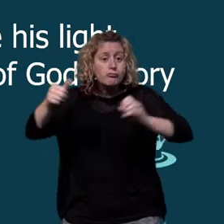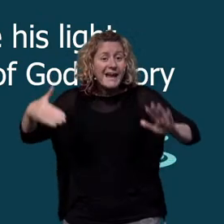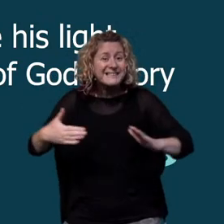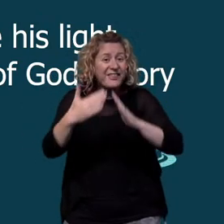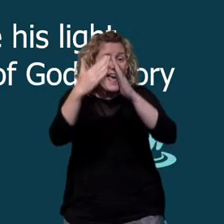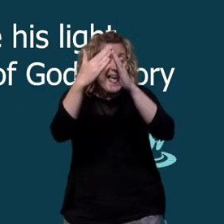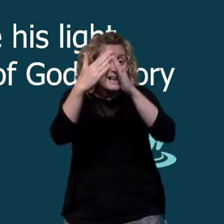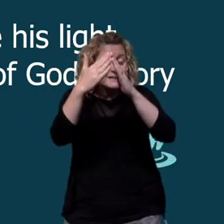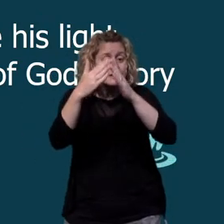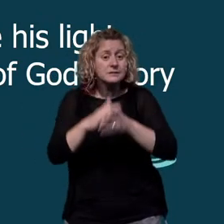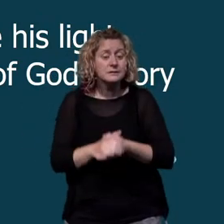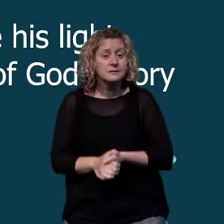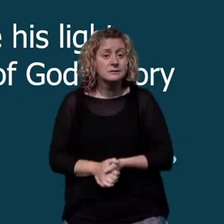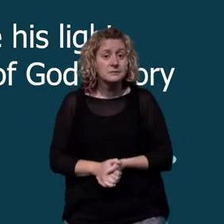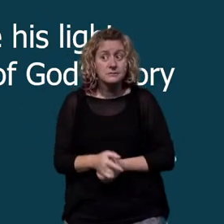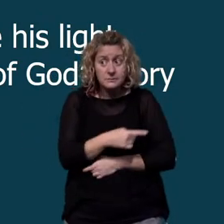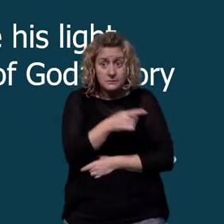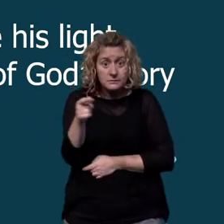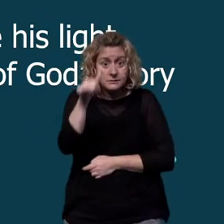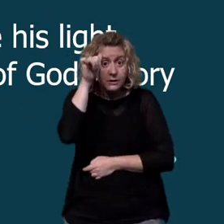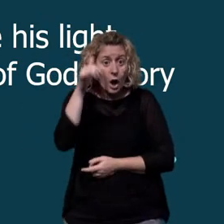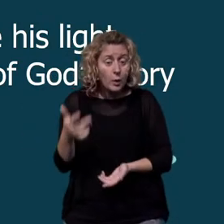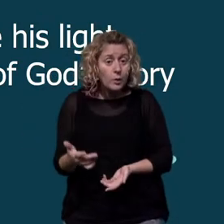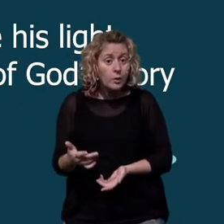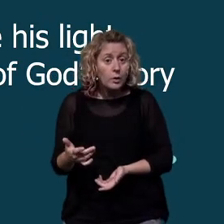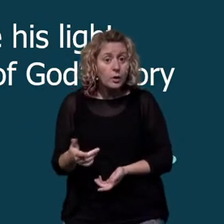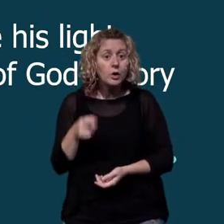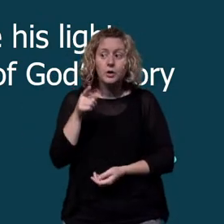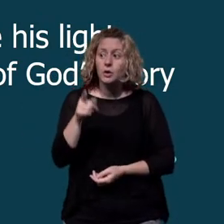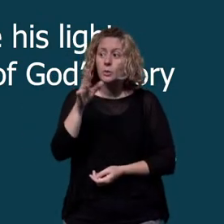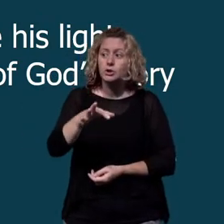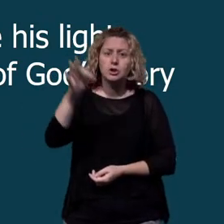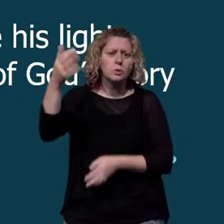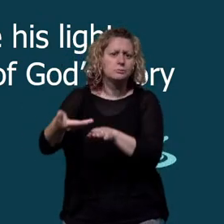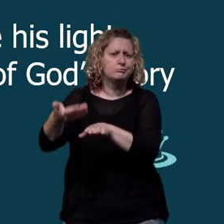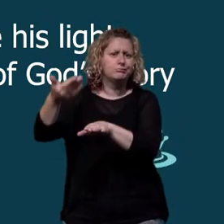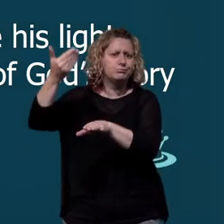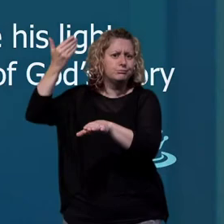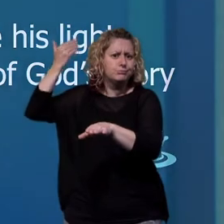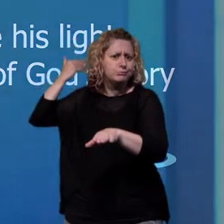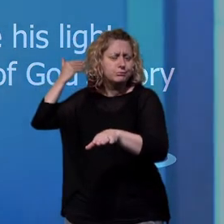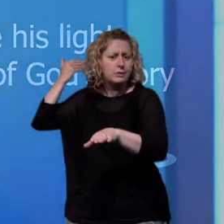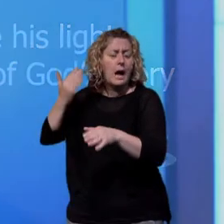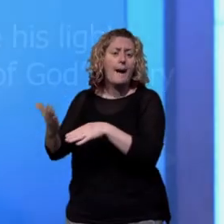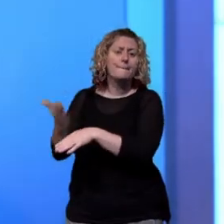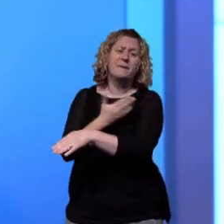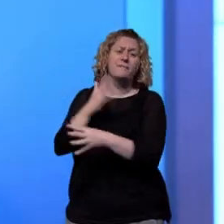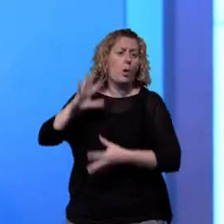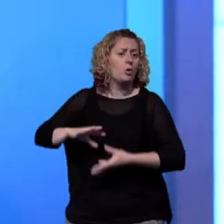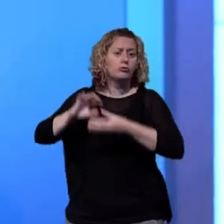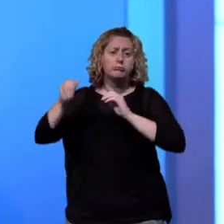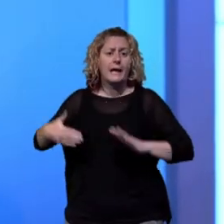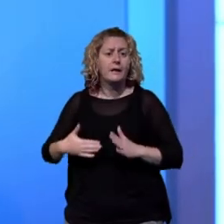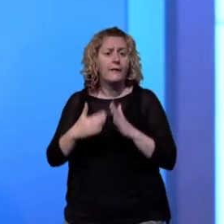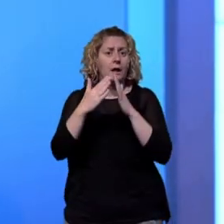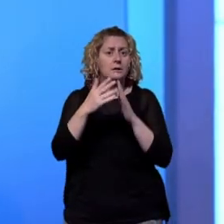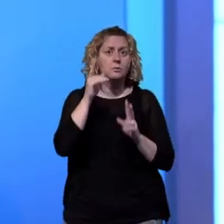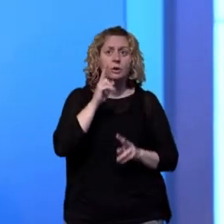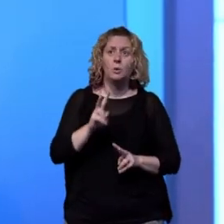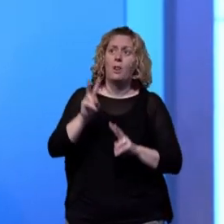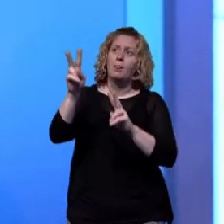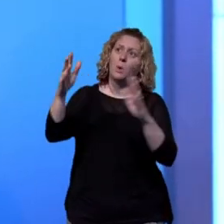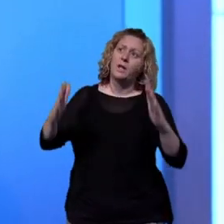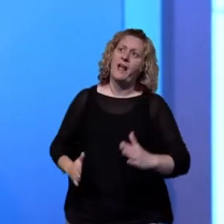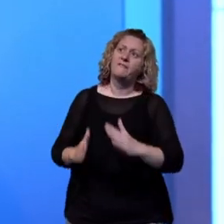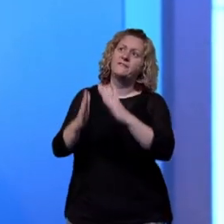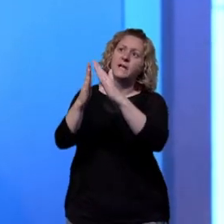You do know that, don't you? You were chosen before the hills were made. When you look at those hills, you've